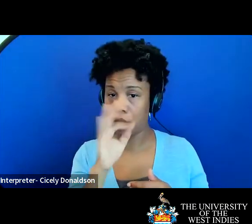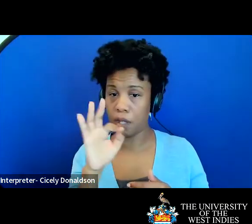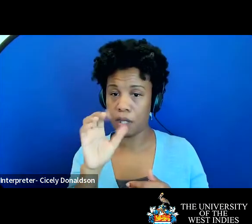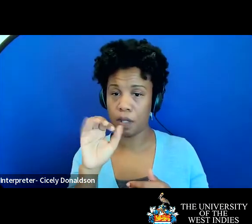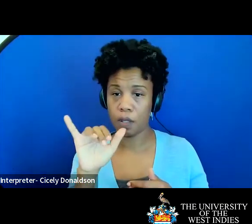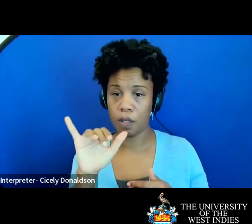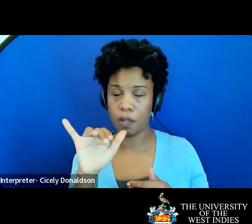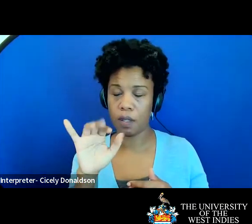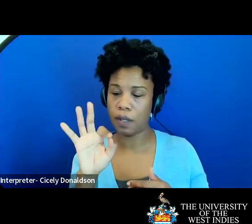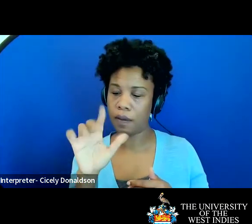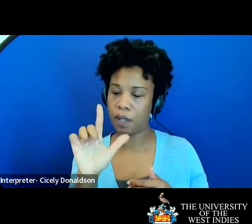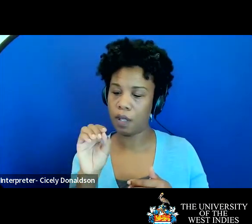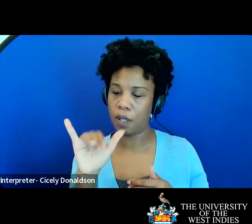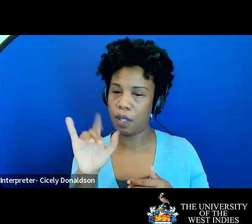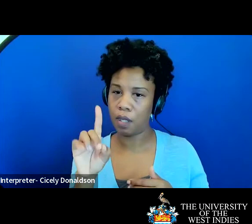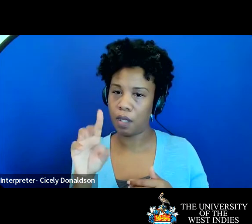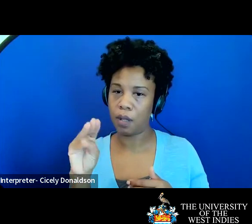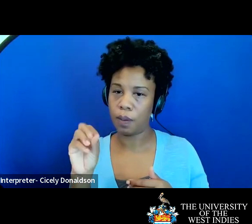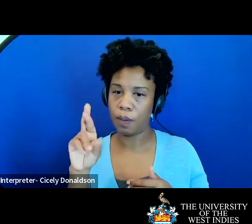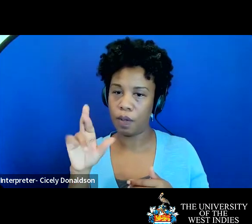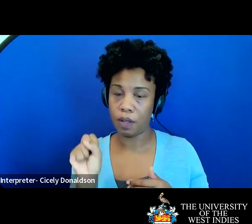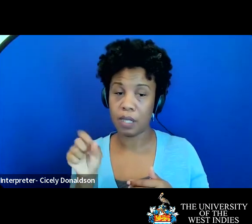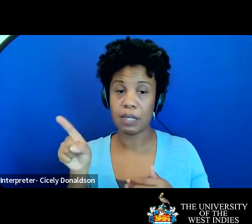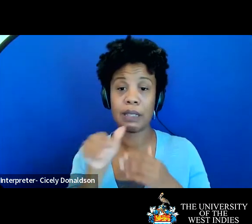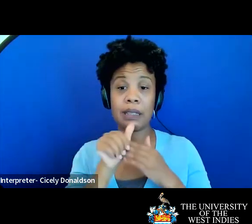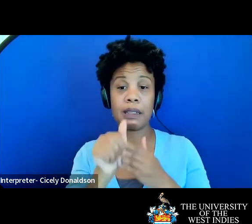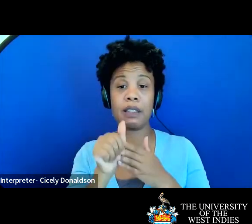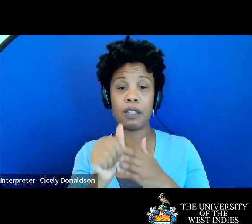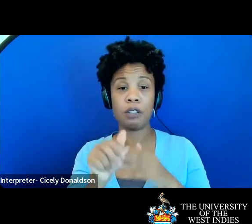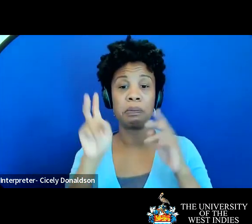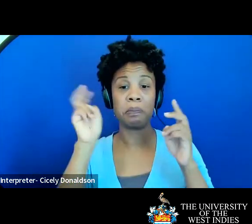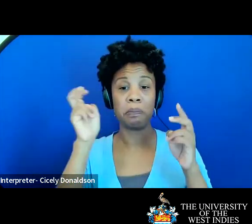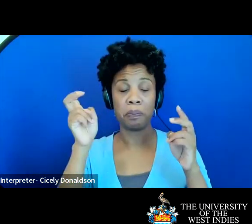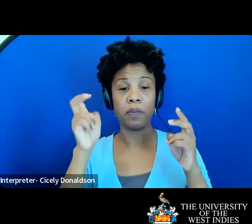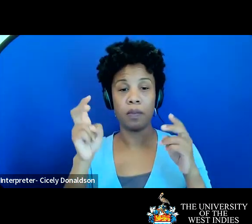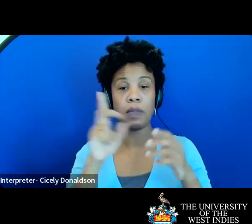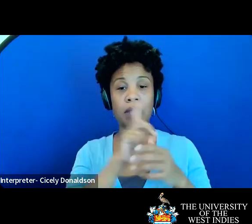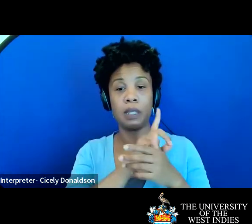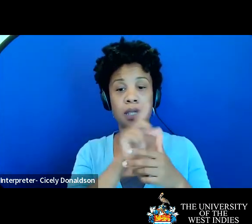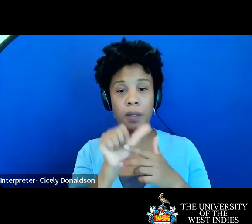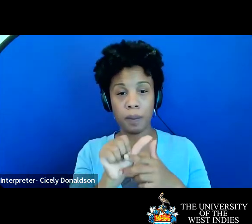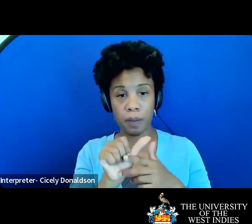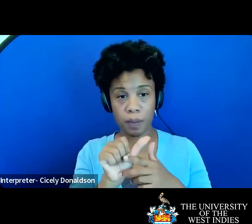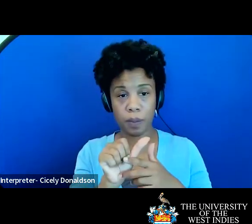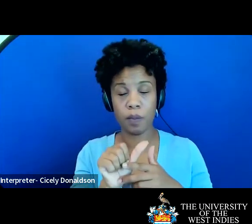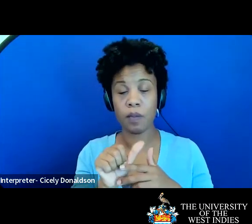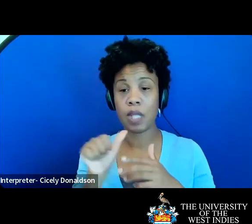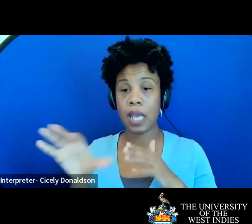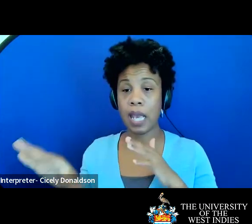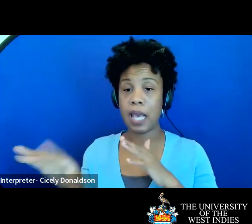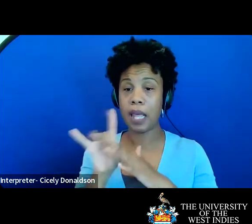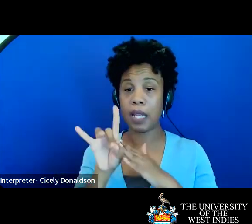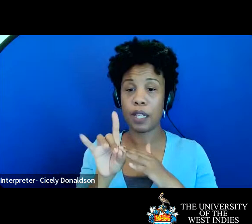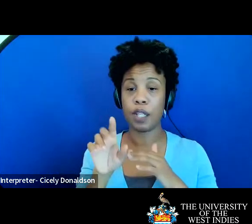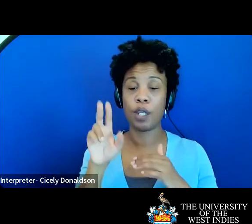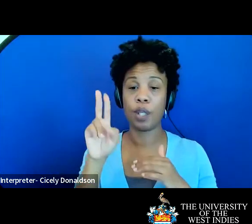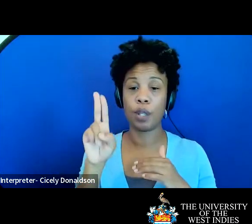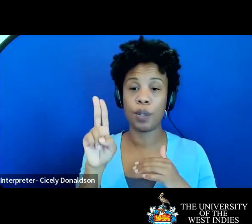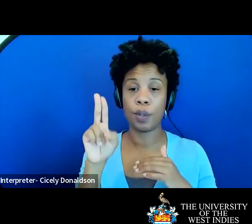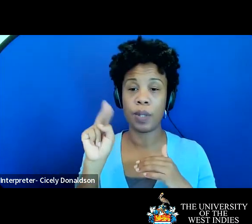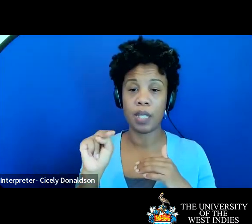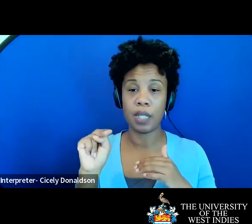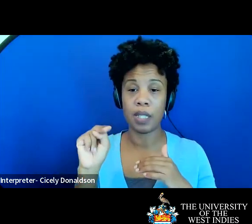of disability, and in recognition of this, was elected to the UN Committee on the Rights of Persons